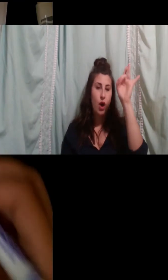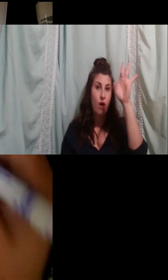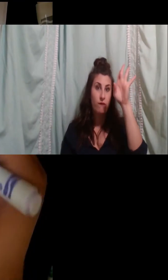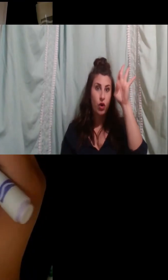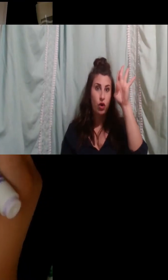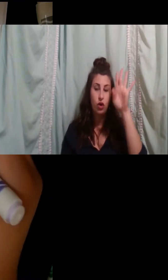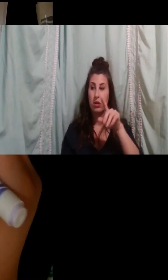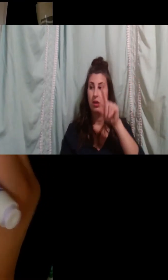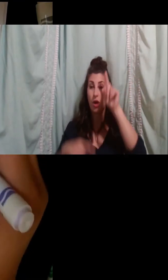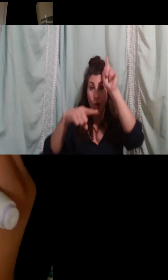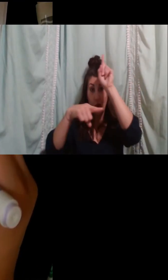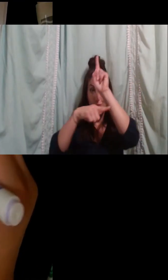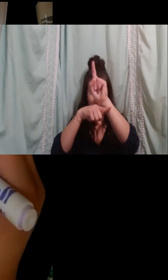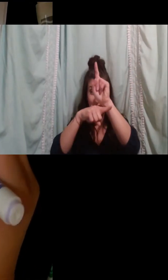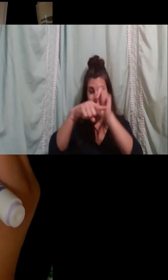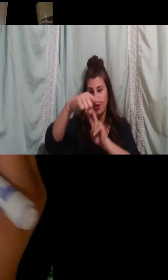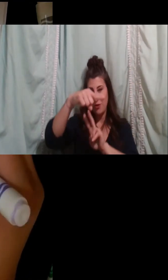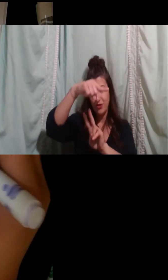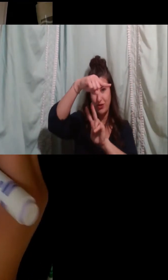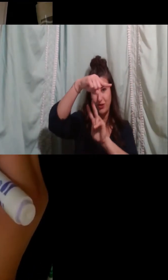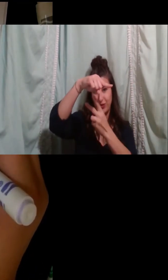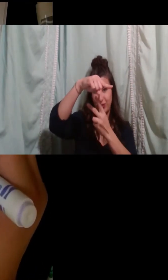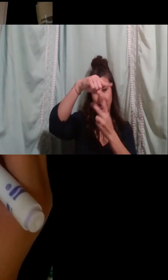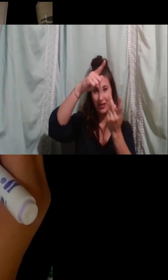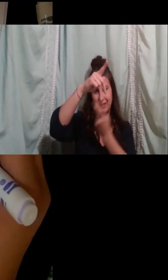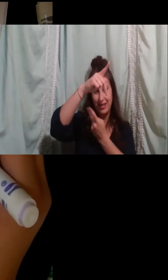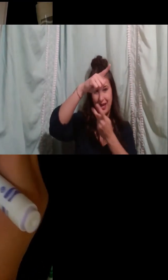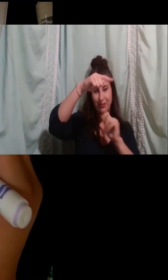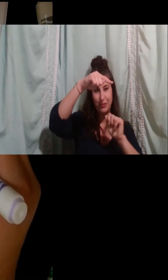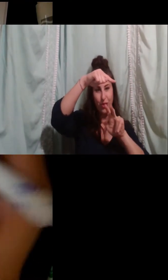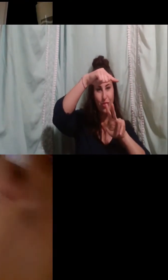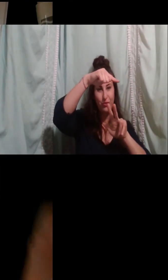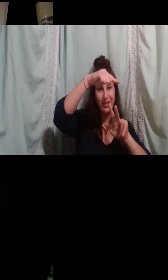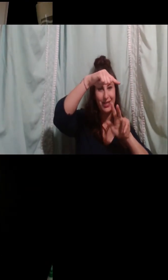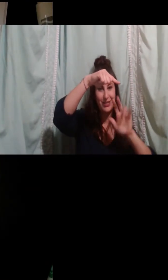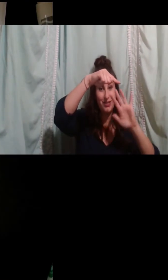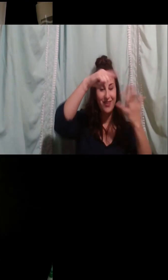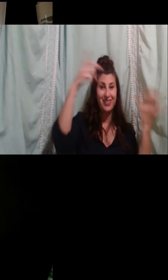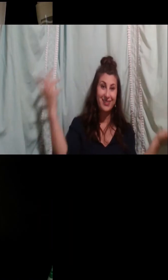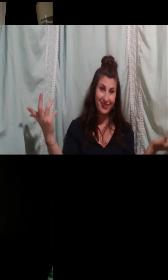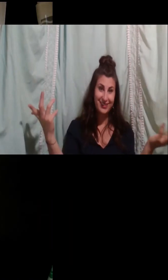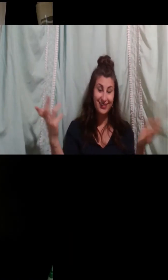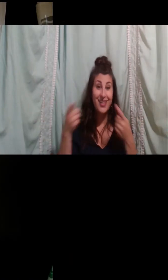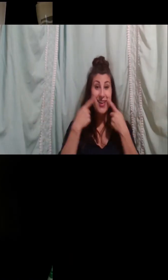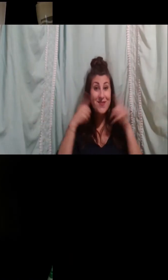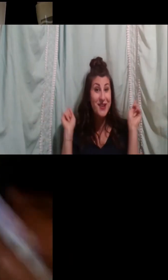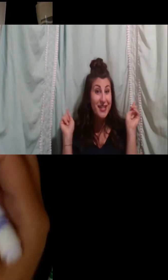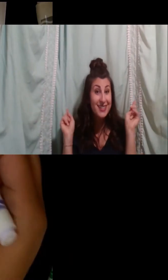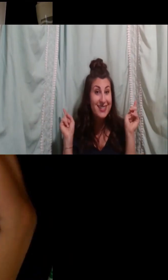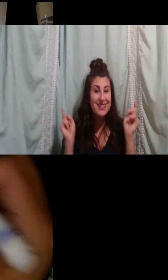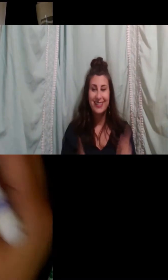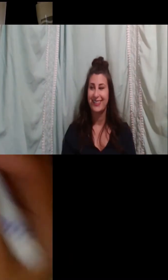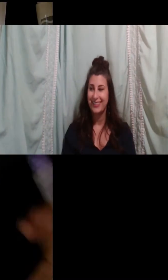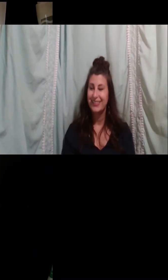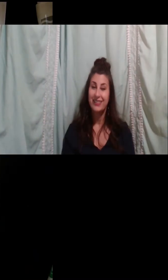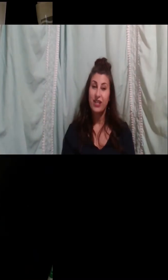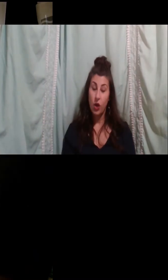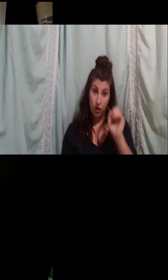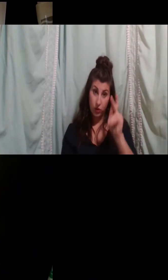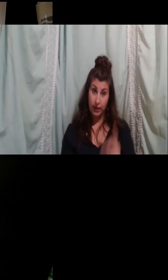decimal. That looks horrible. 1 over 2 squared times 3 to the 5th. Okay? It